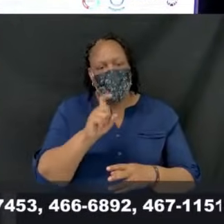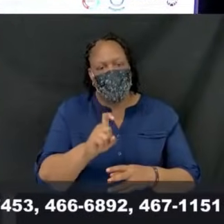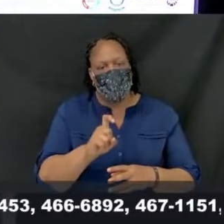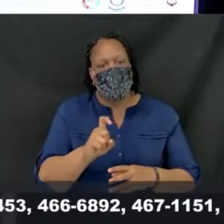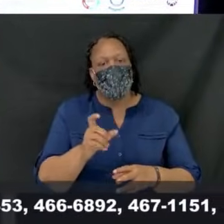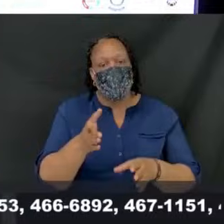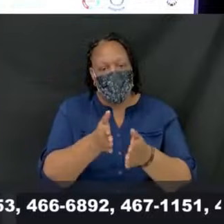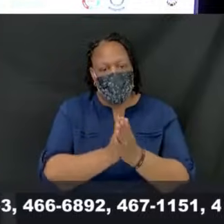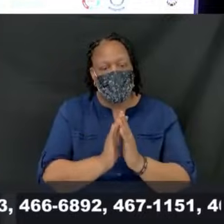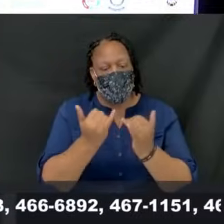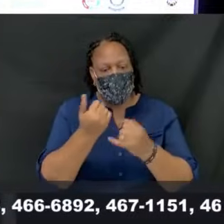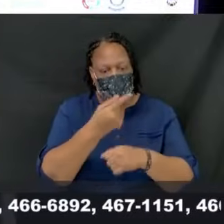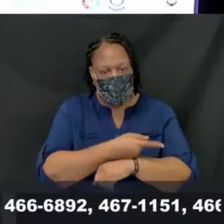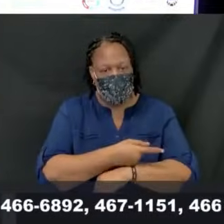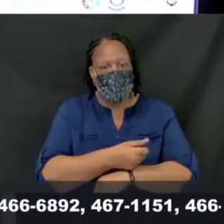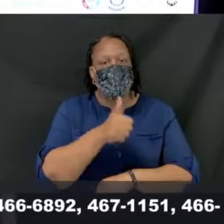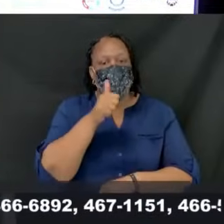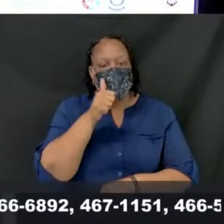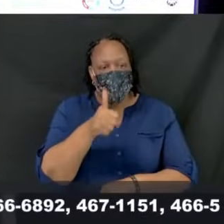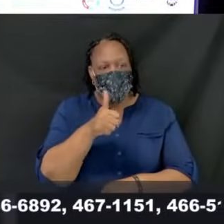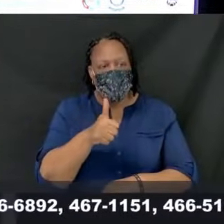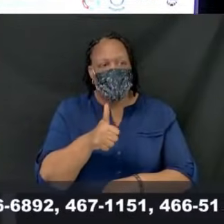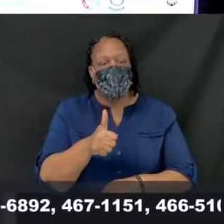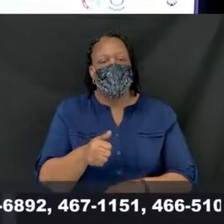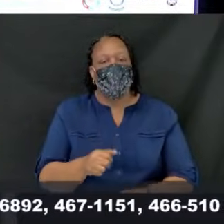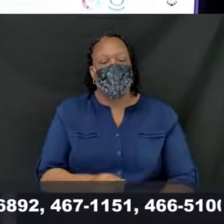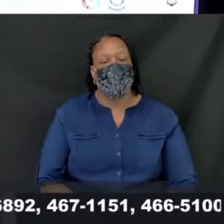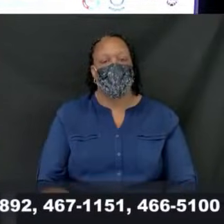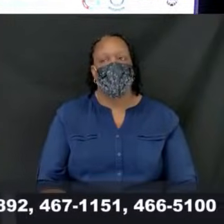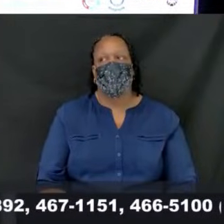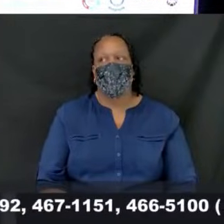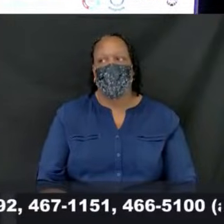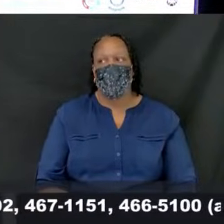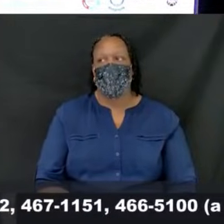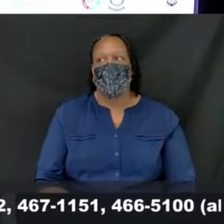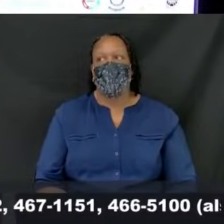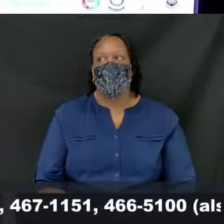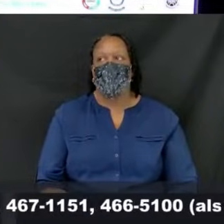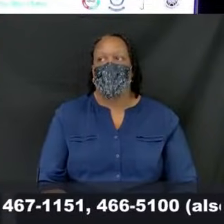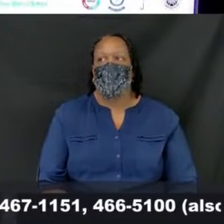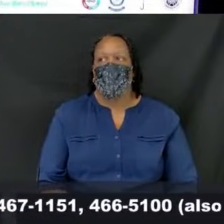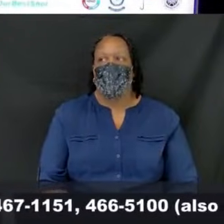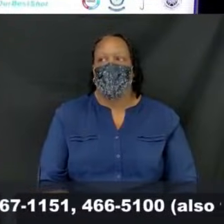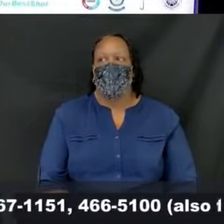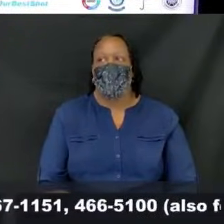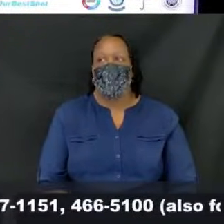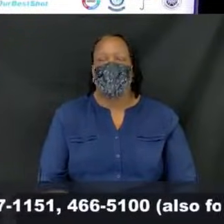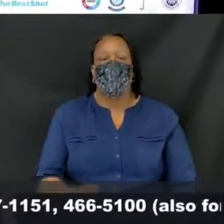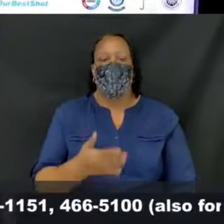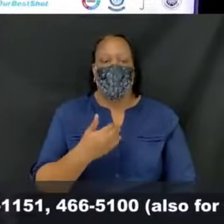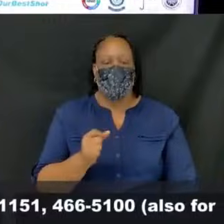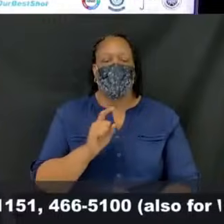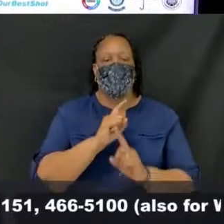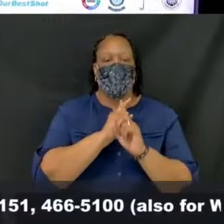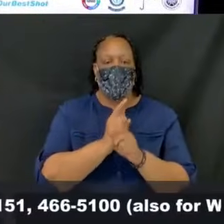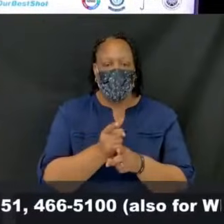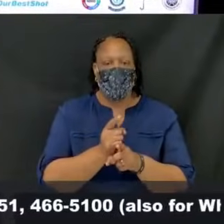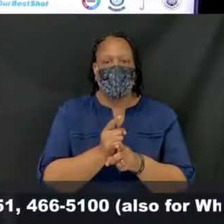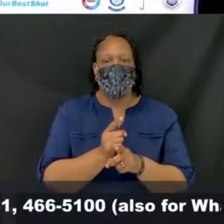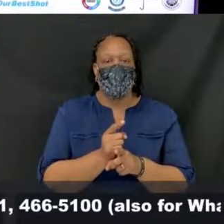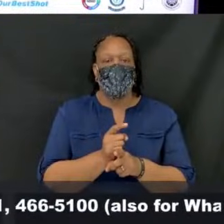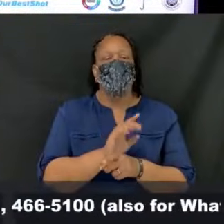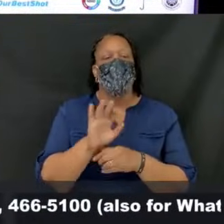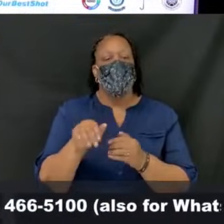posed today, some really meaningful questions, and I think that the answers to those questions